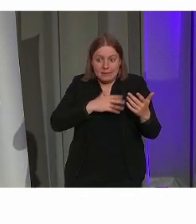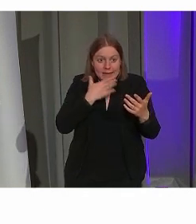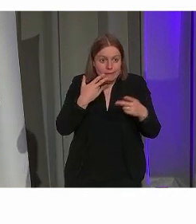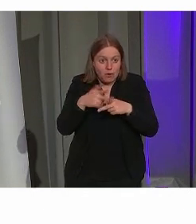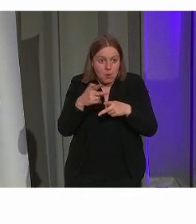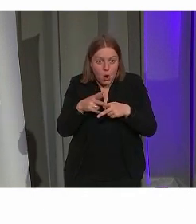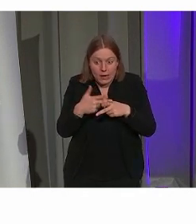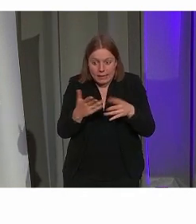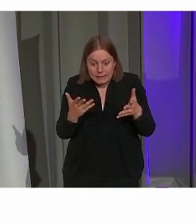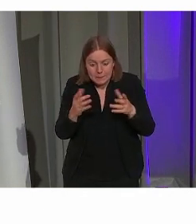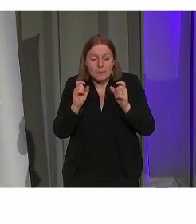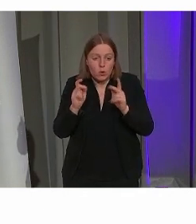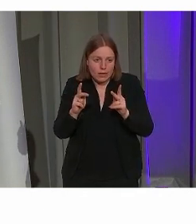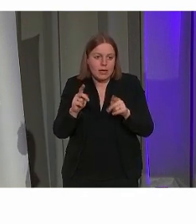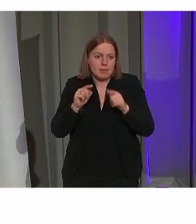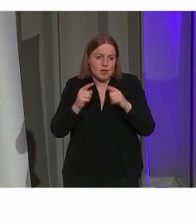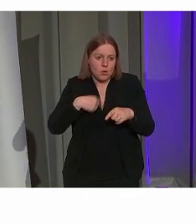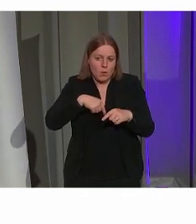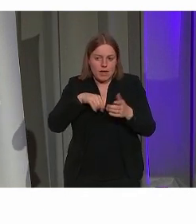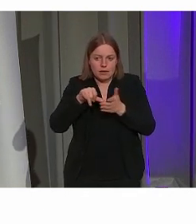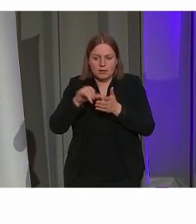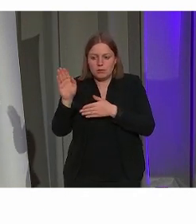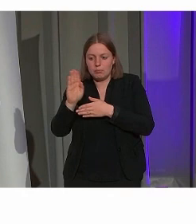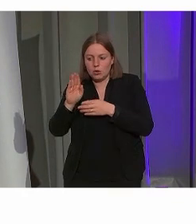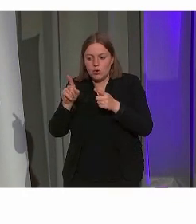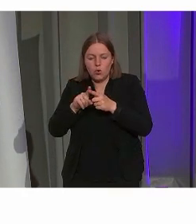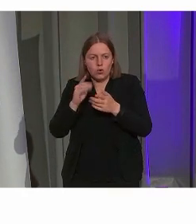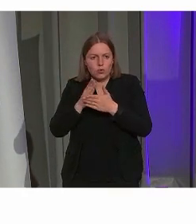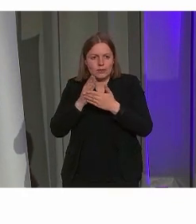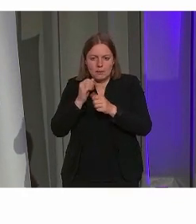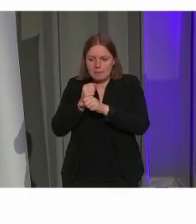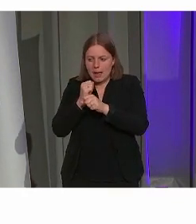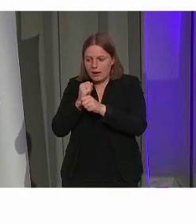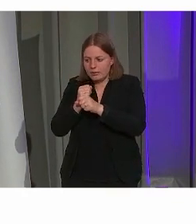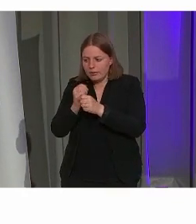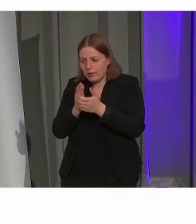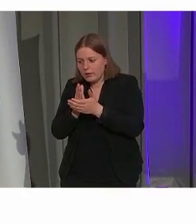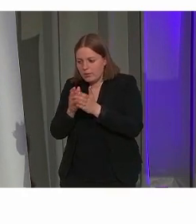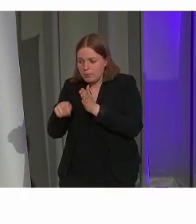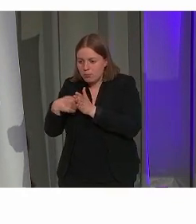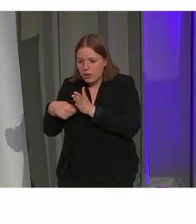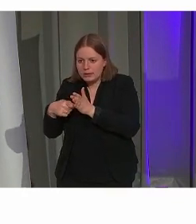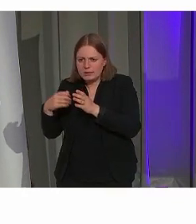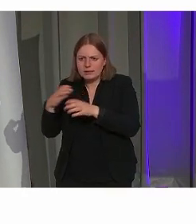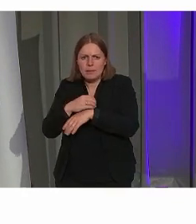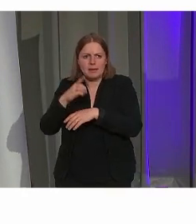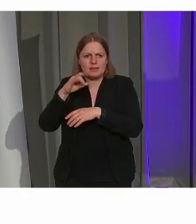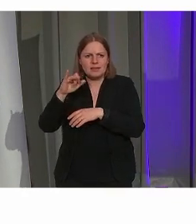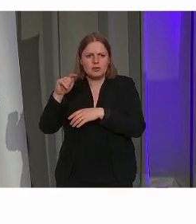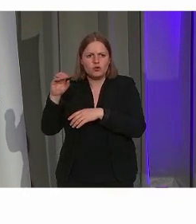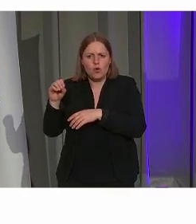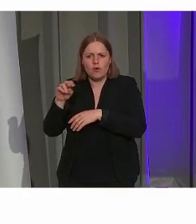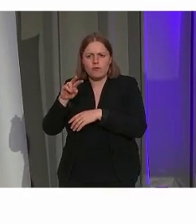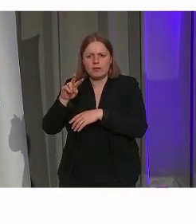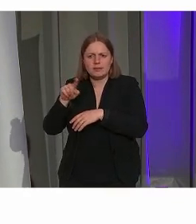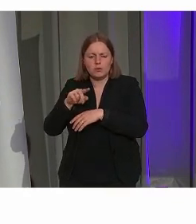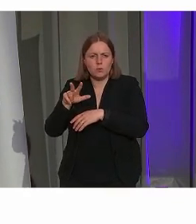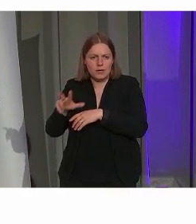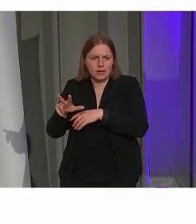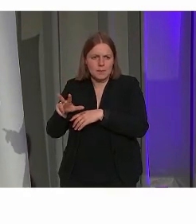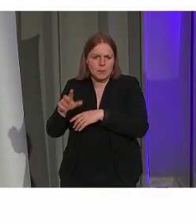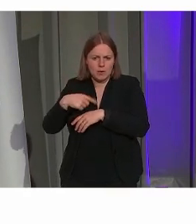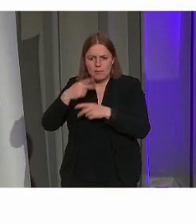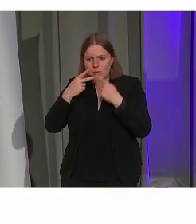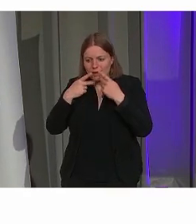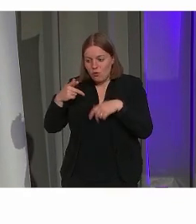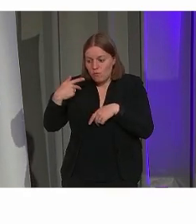or alterations are not planned. And in this regard, together with the city of Bruges, we